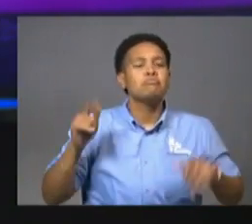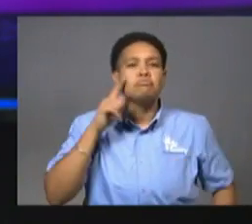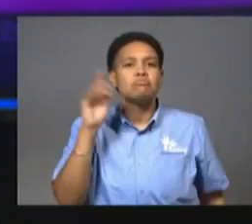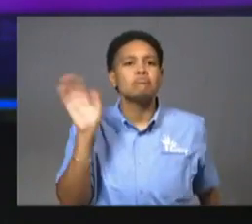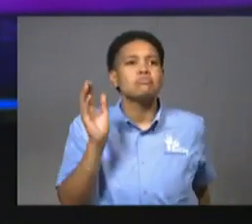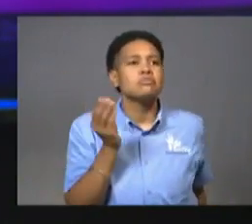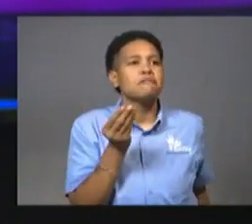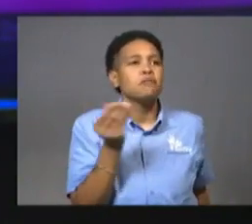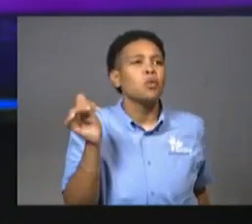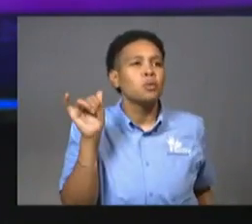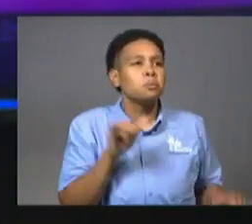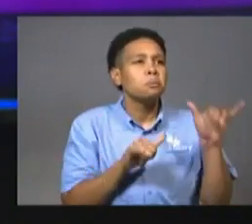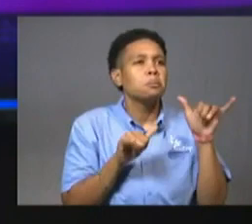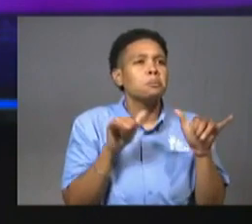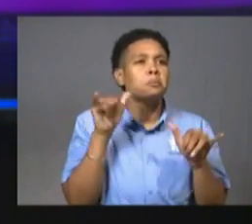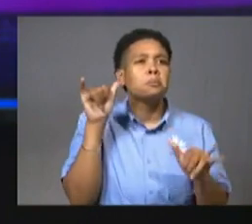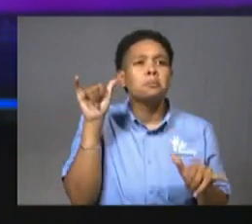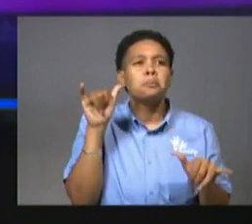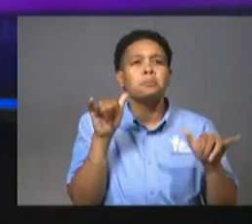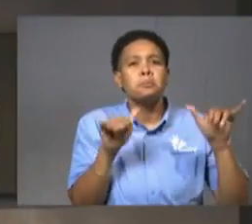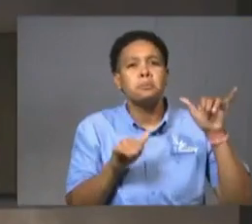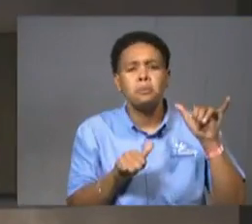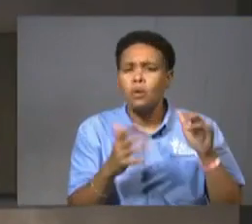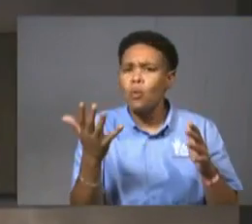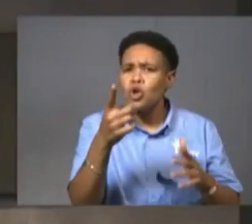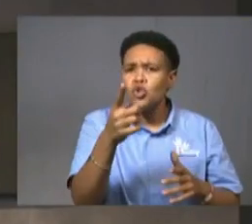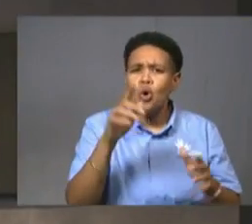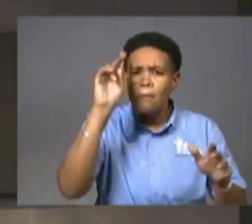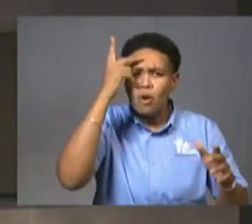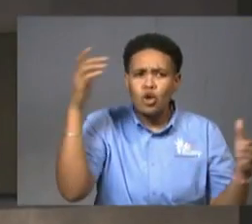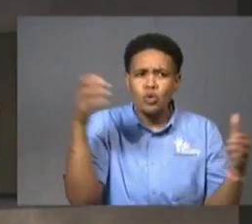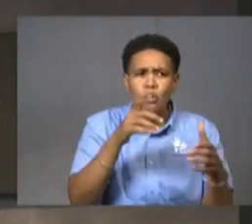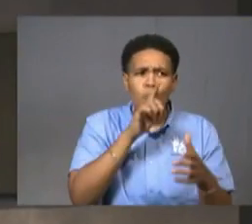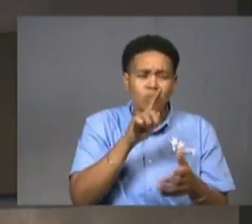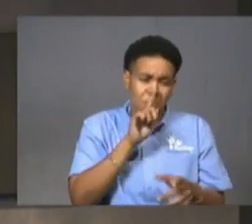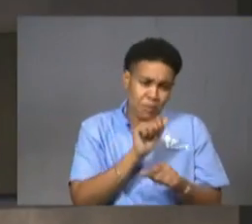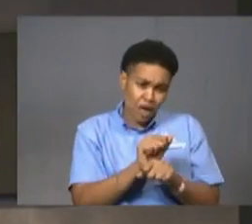your party do to ensure the economy is less reliant on tourism?